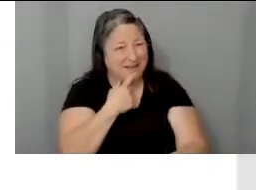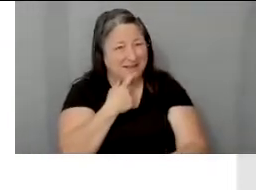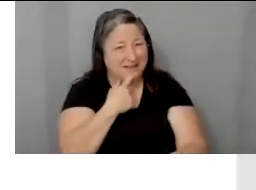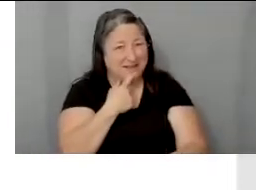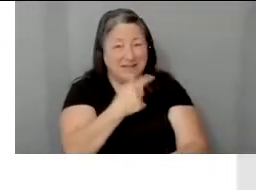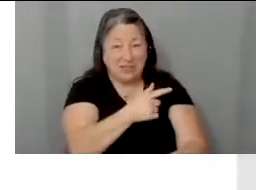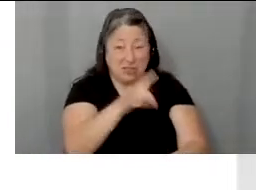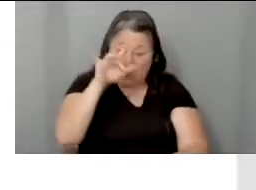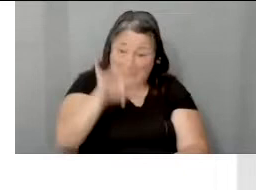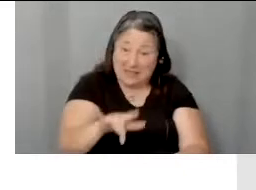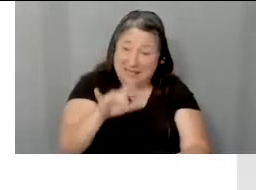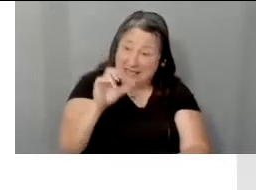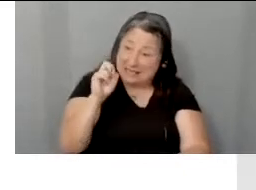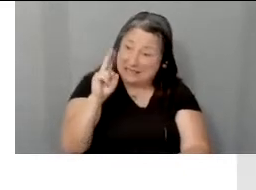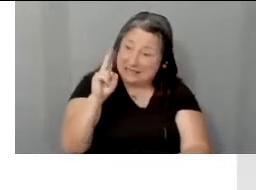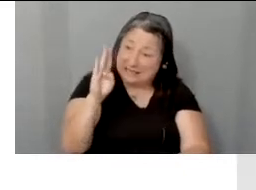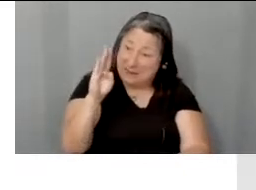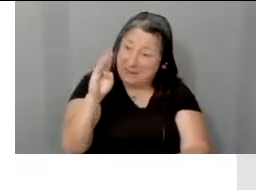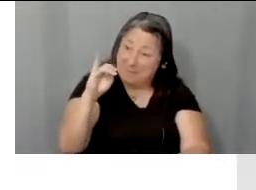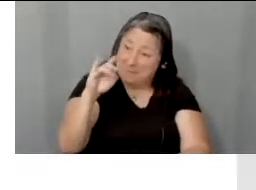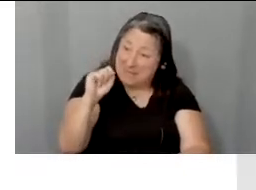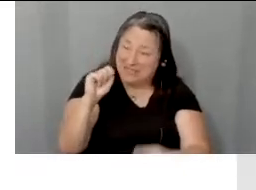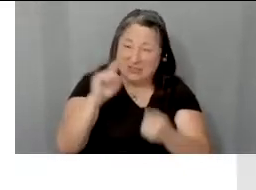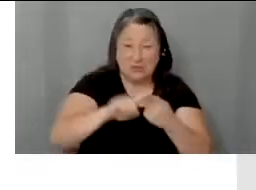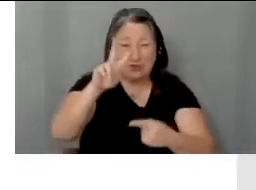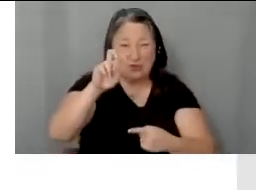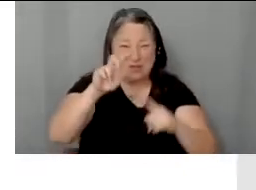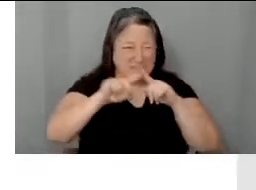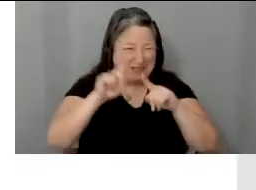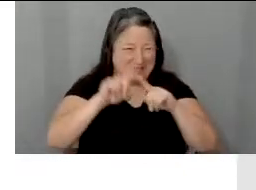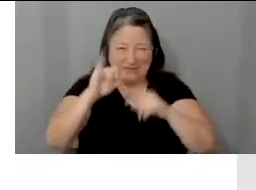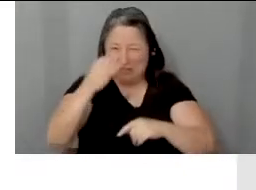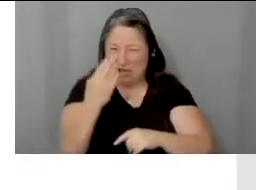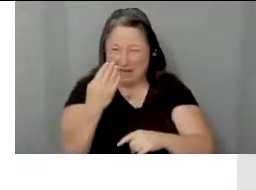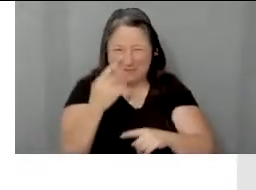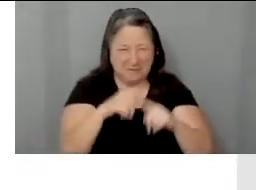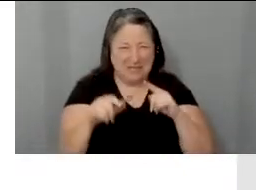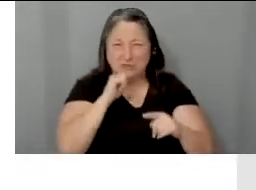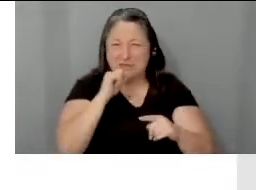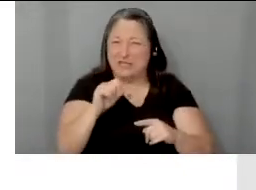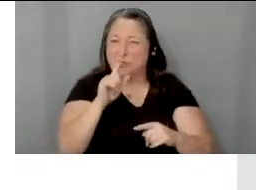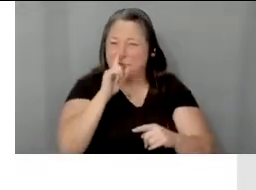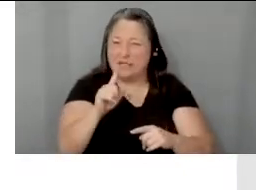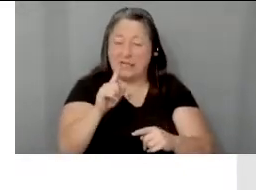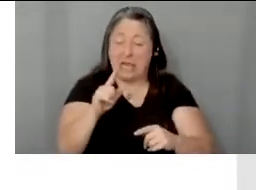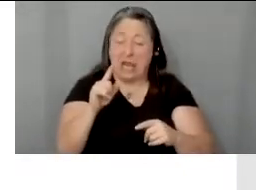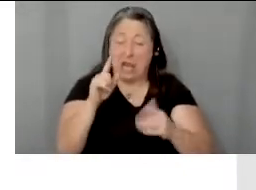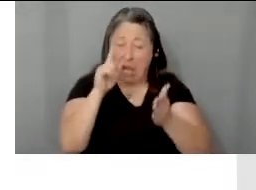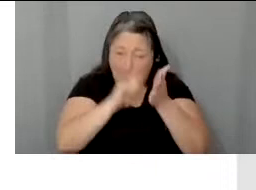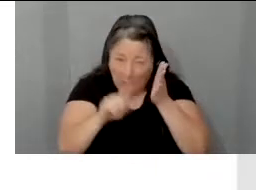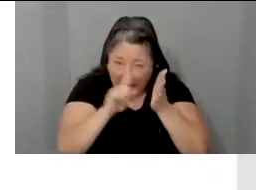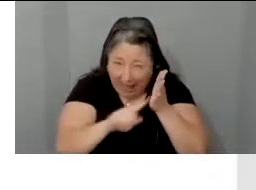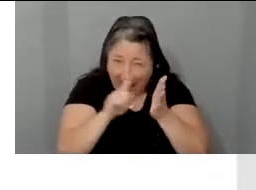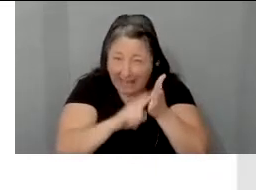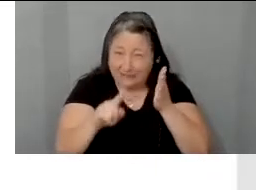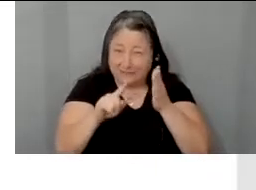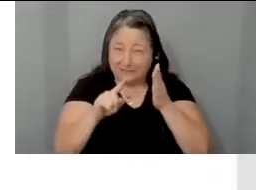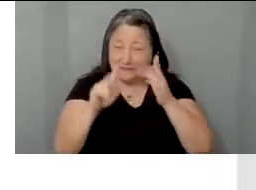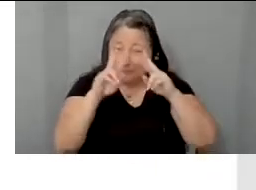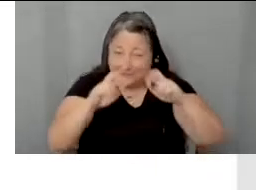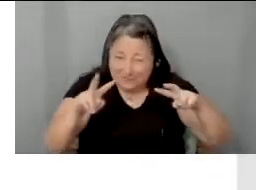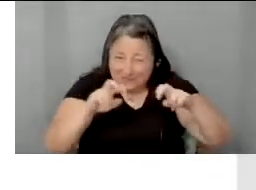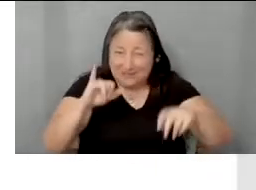the submit button to 200 different jobs, but you didn't actually look at the